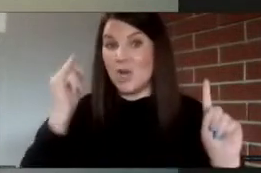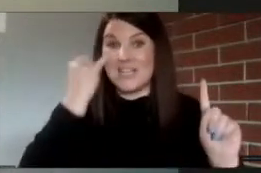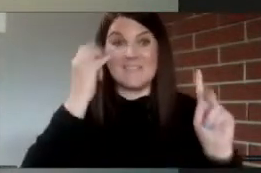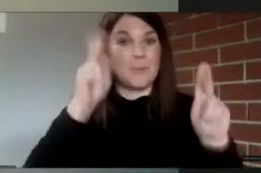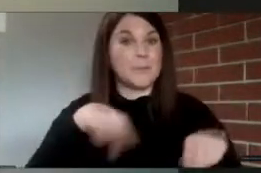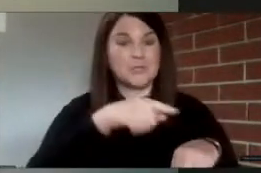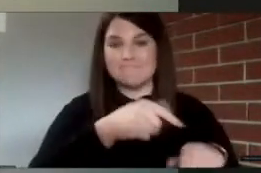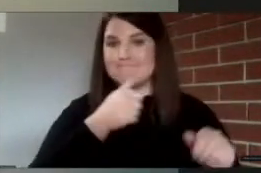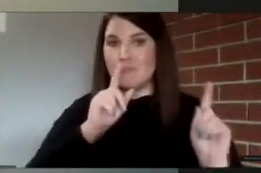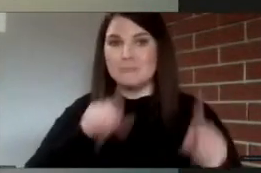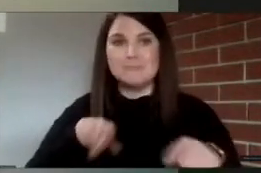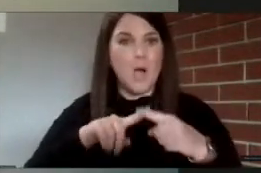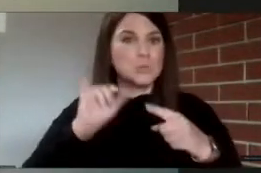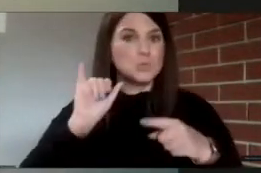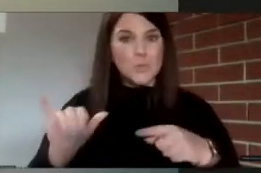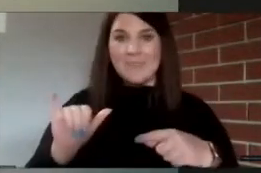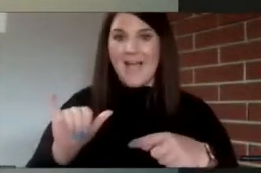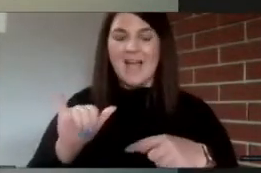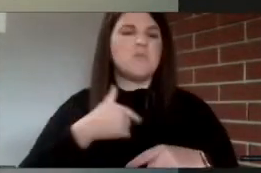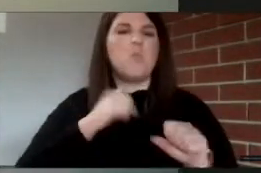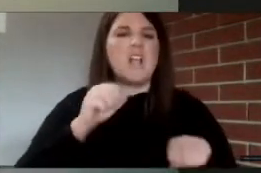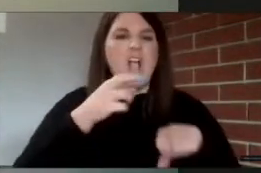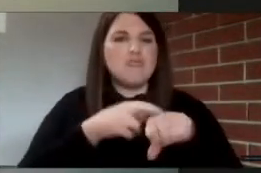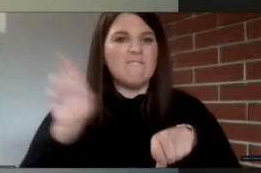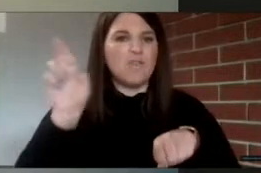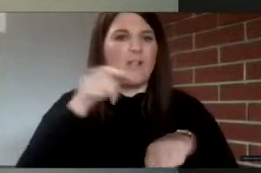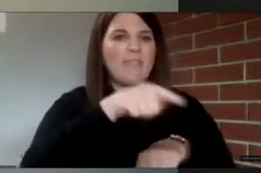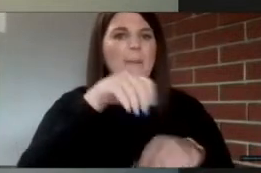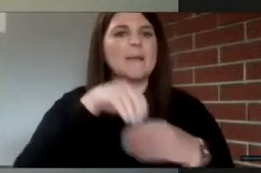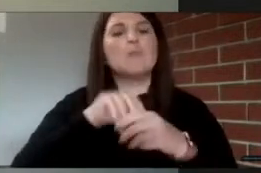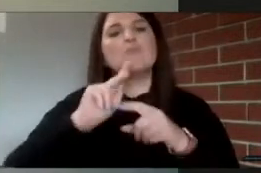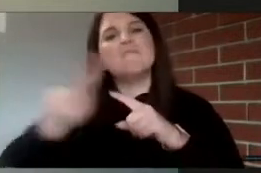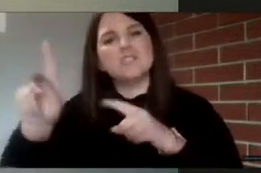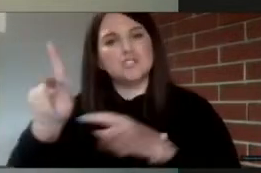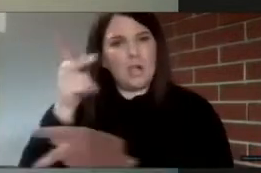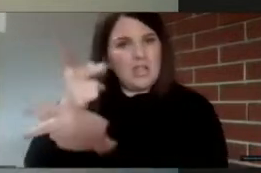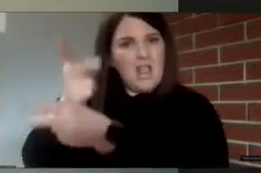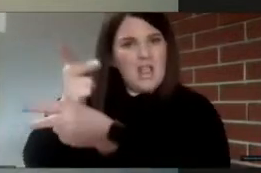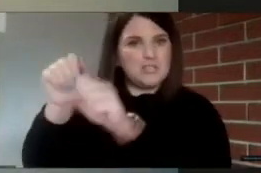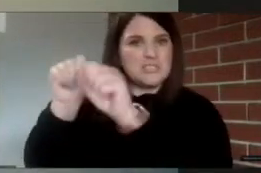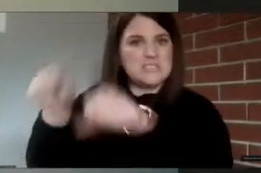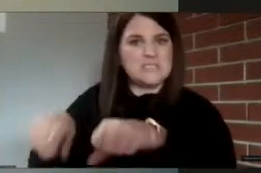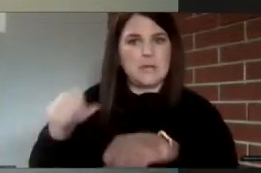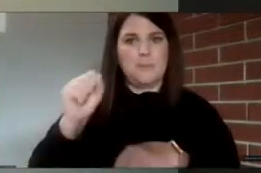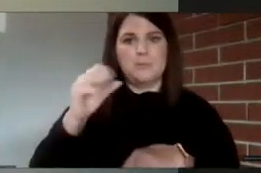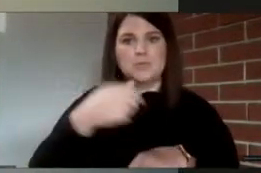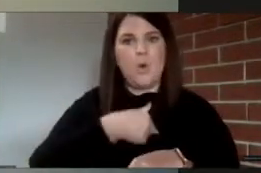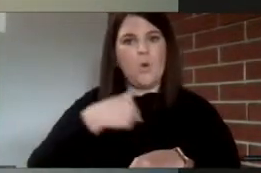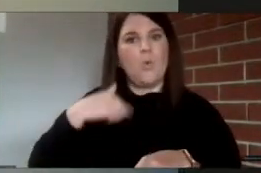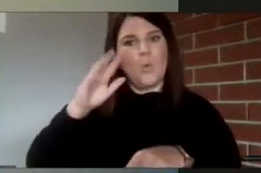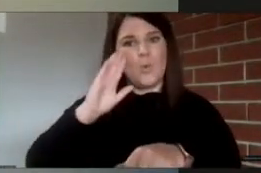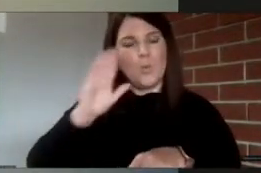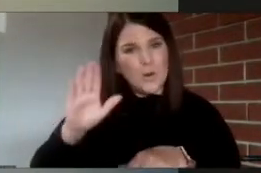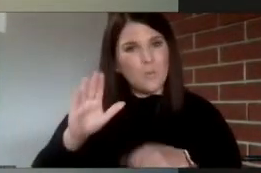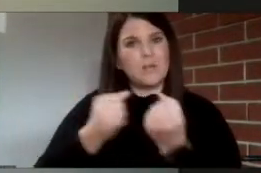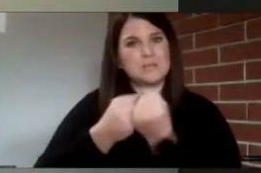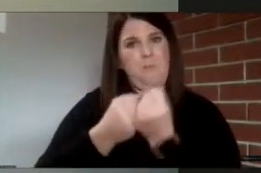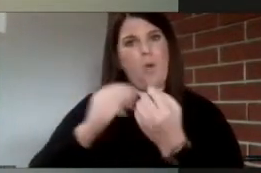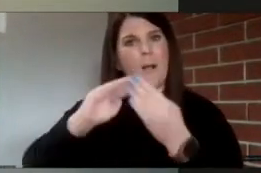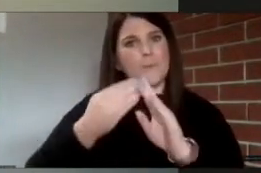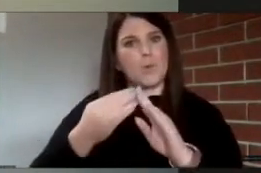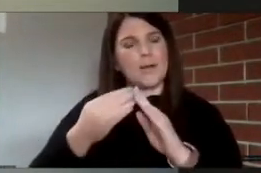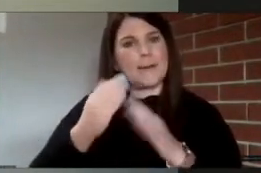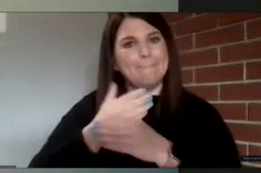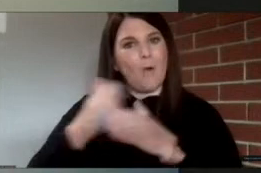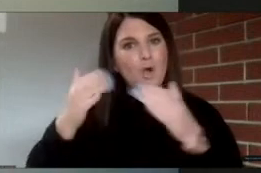doesn't respond, then we can refer them into the professional system of care. So we back up our community partners when they do this.